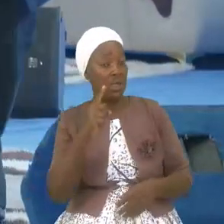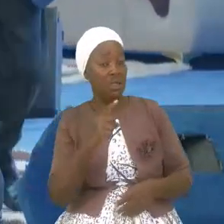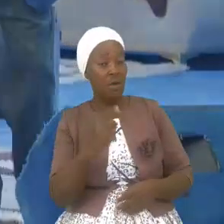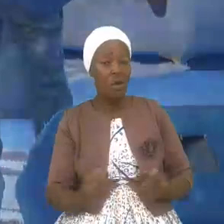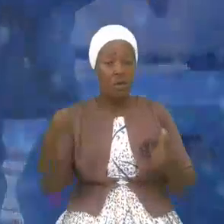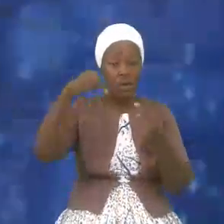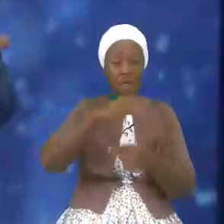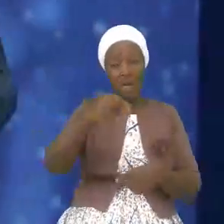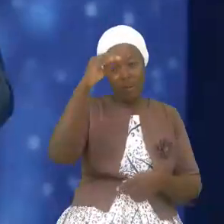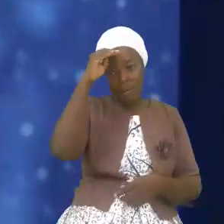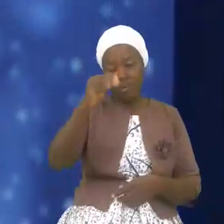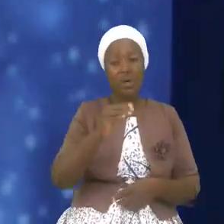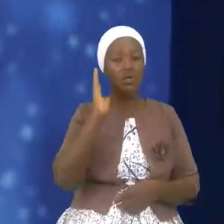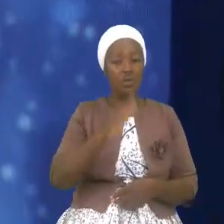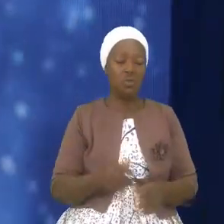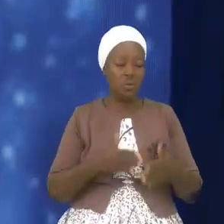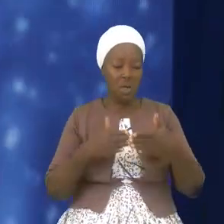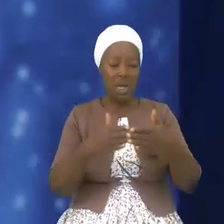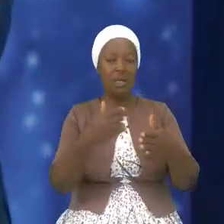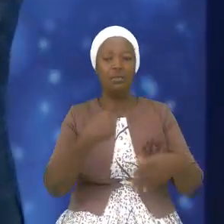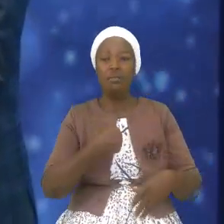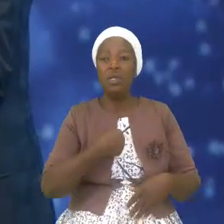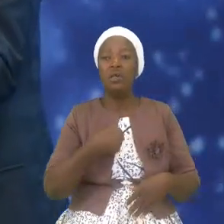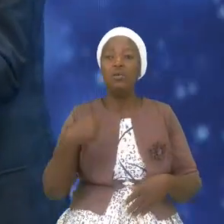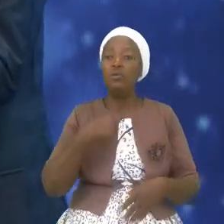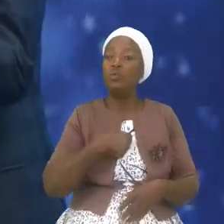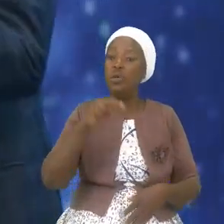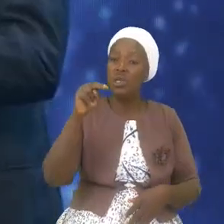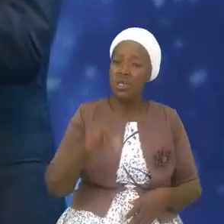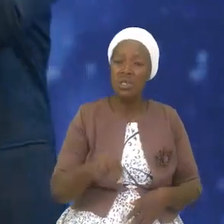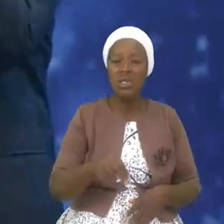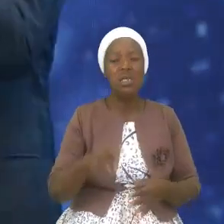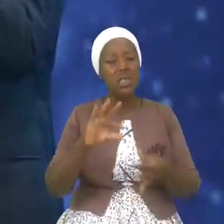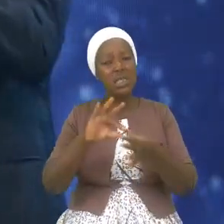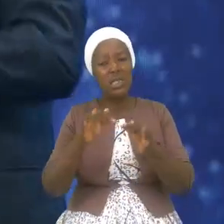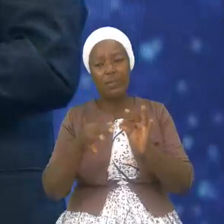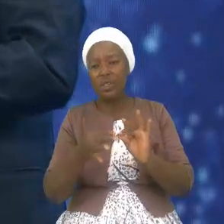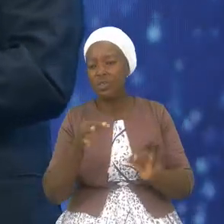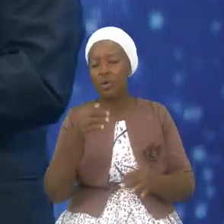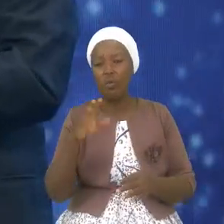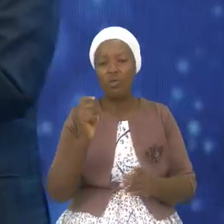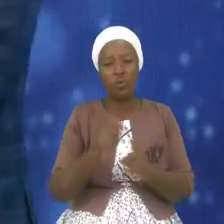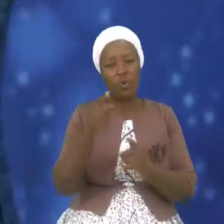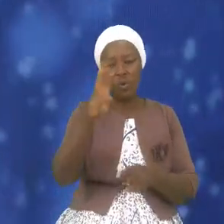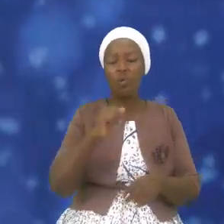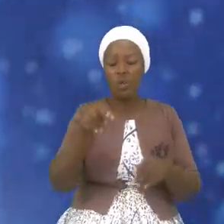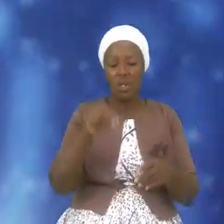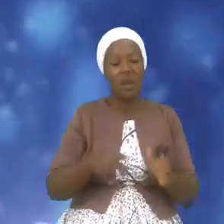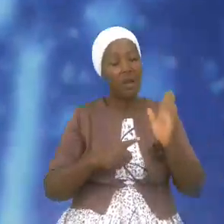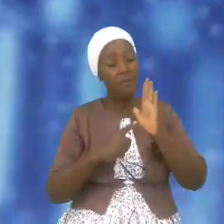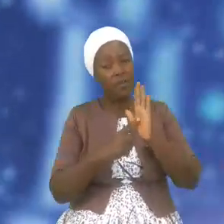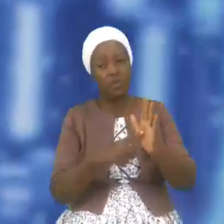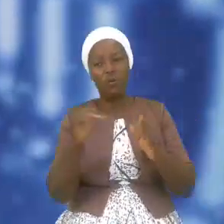need interpretation. We need revelation. And we need the application of the word of God.